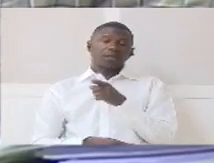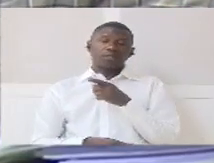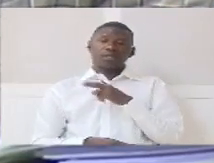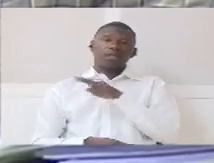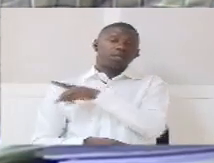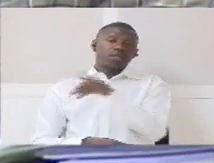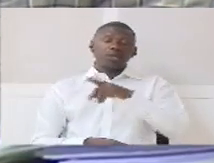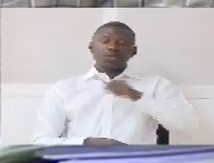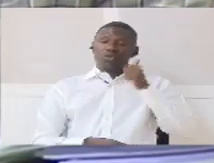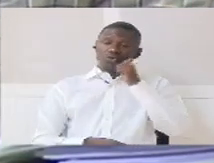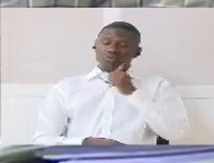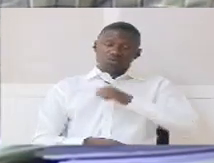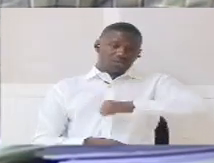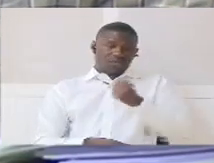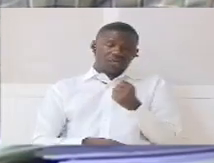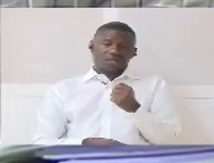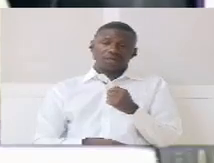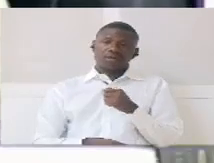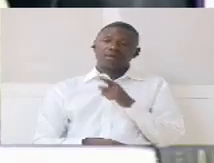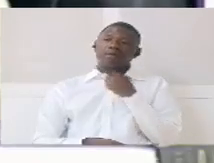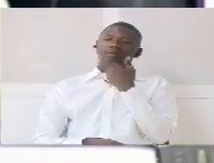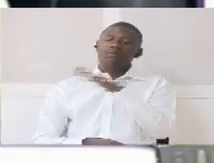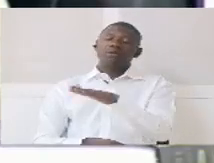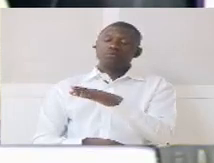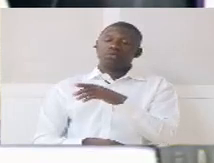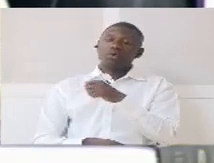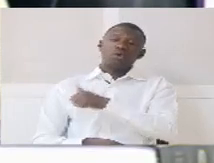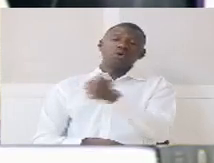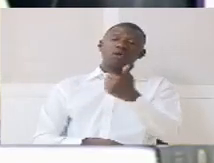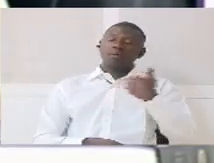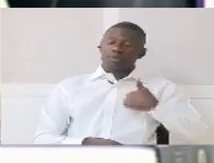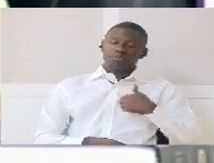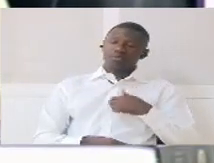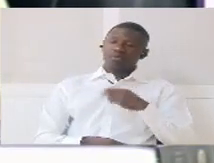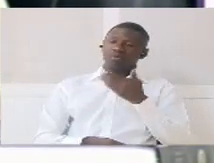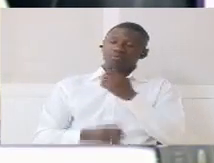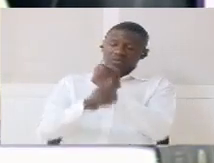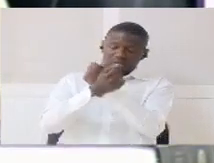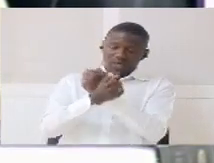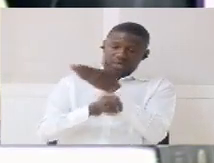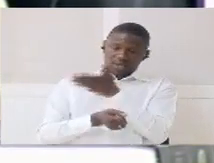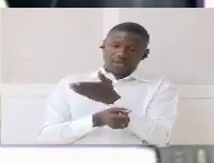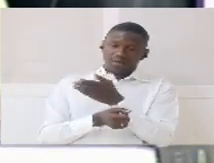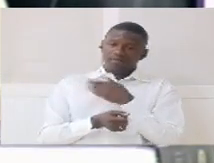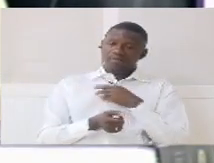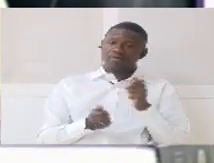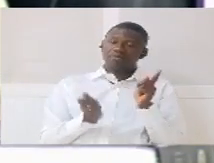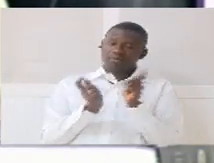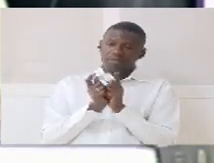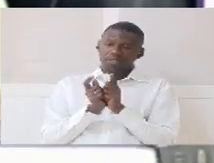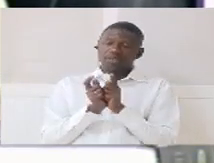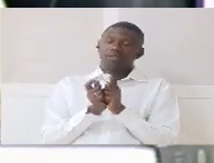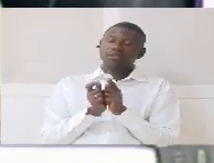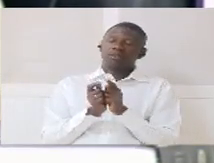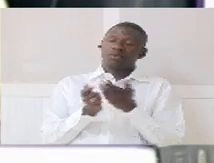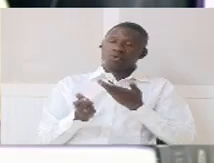to medical assistance. Amunda say ila kumokoto mnyeri ko e wala mewo e bukata jara ro bundala